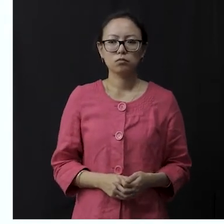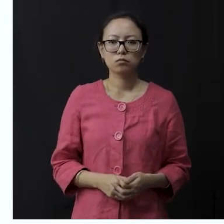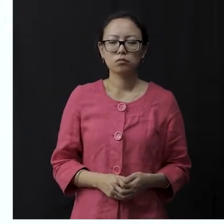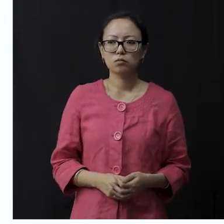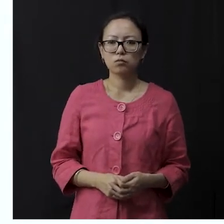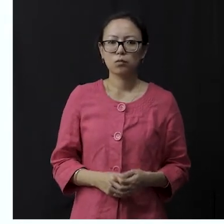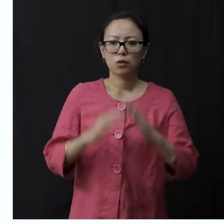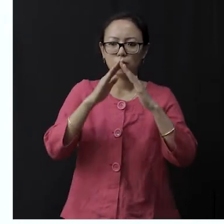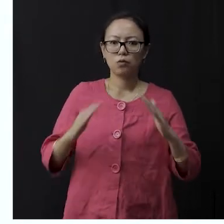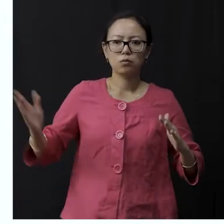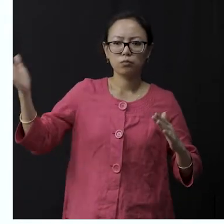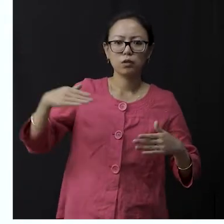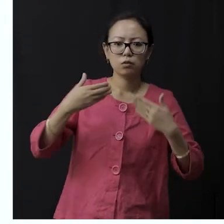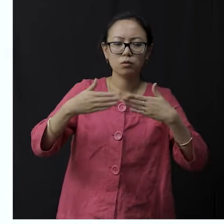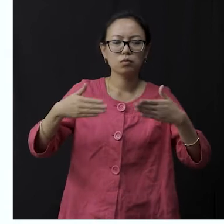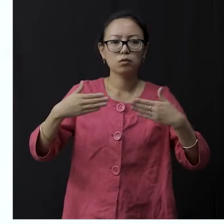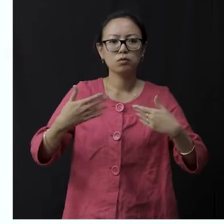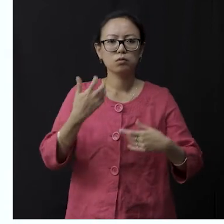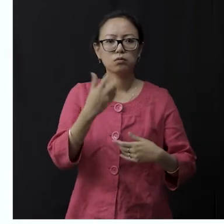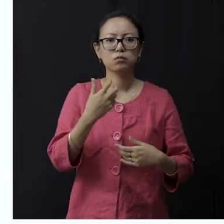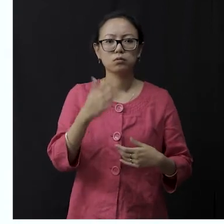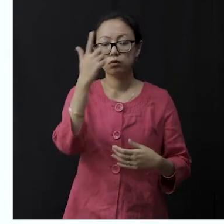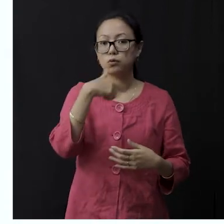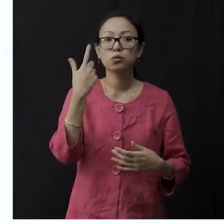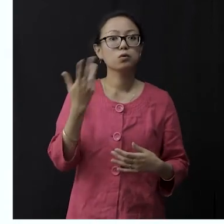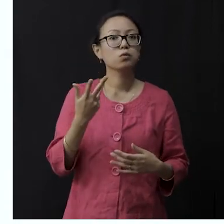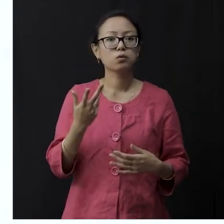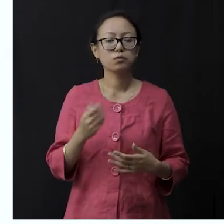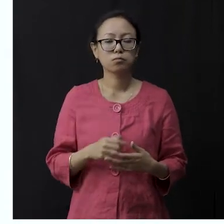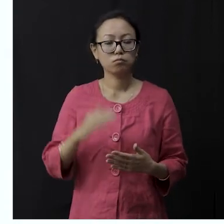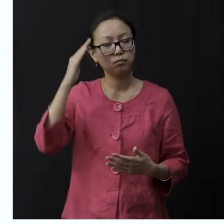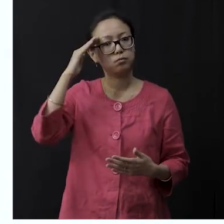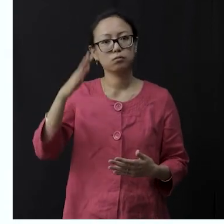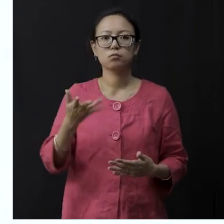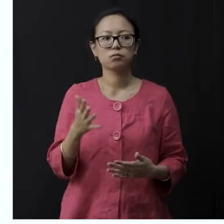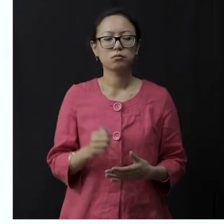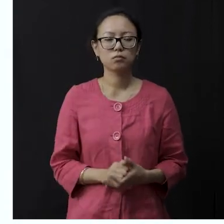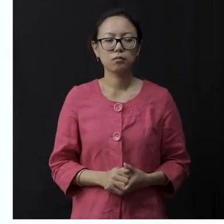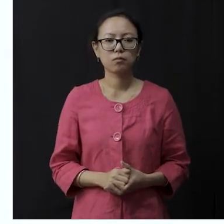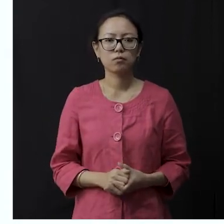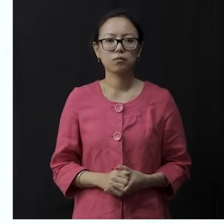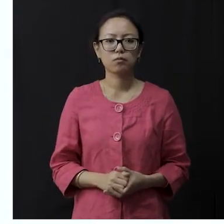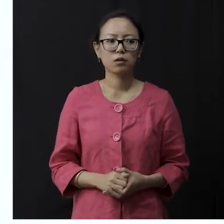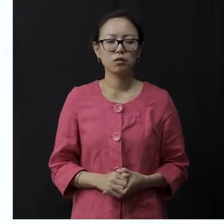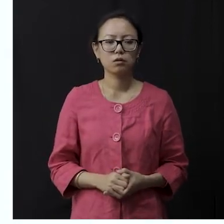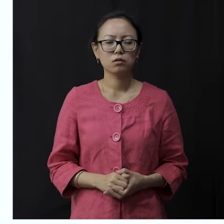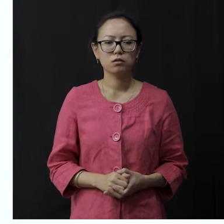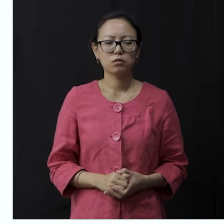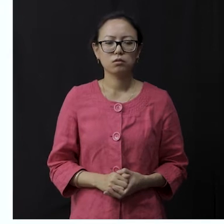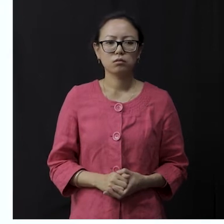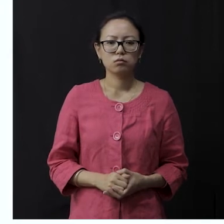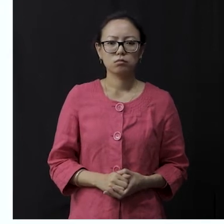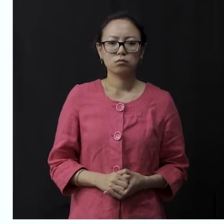knocked at my door at night. So the person, he was sure that someone surely came and knocked,